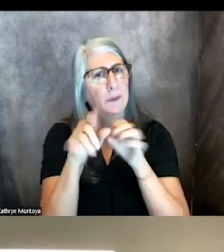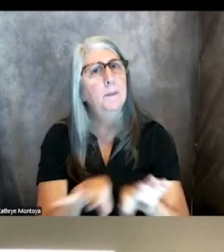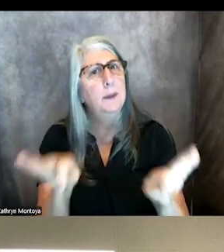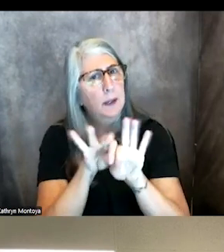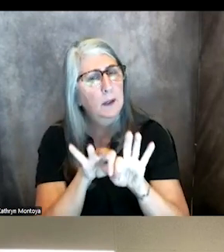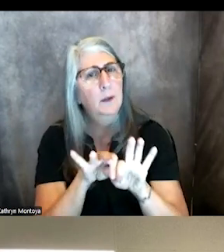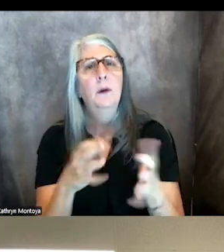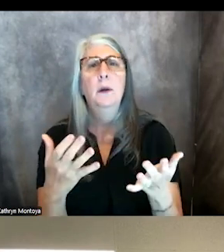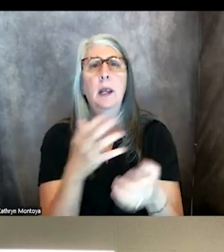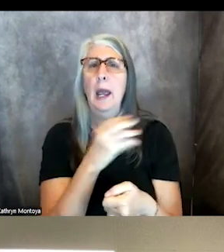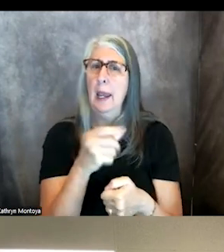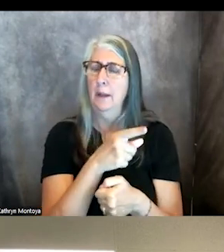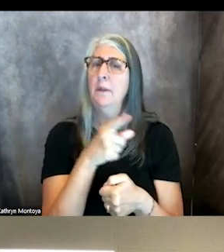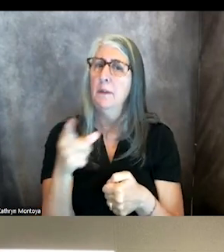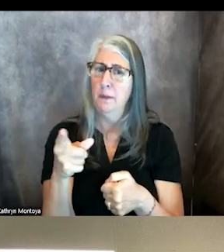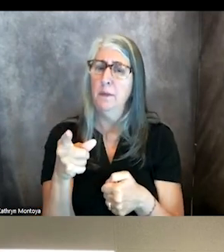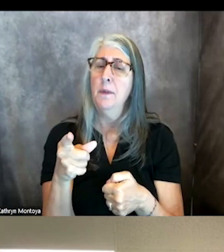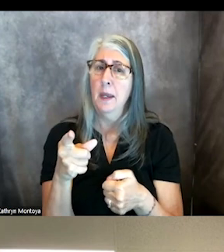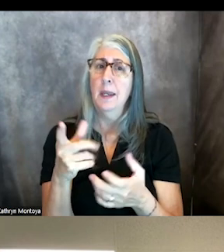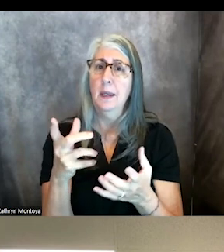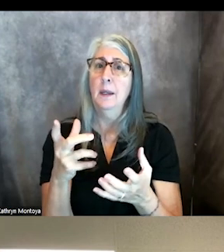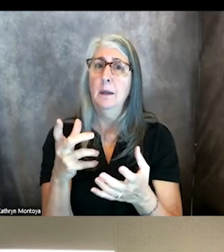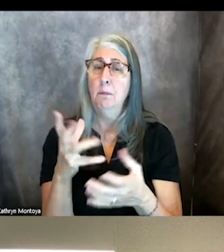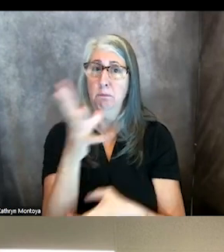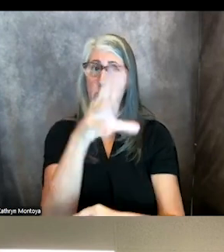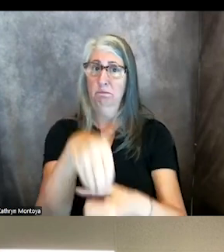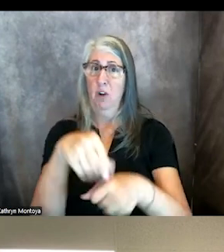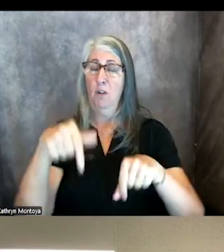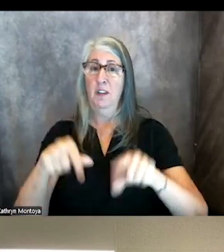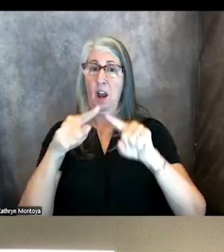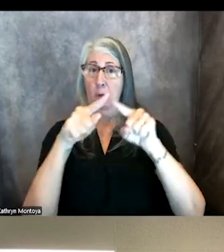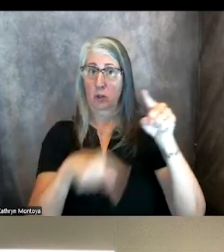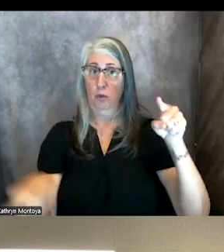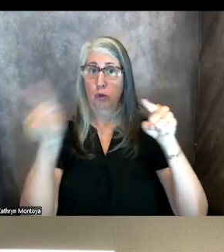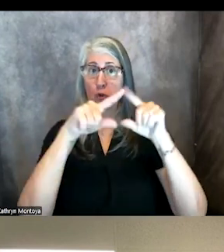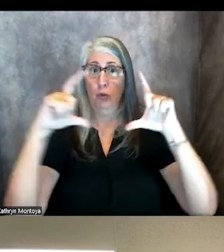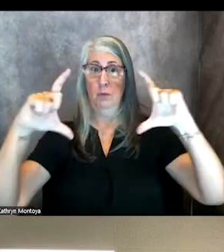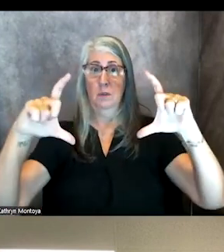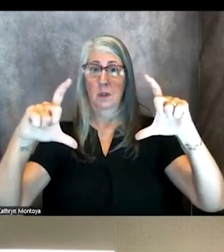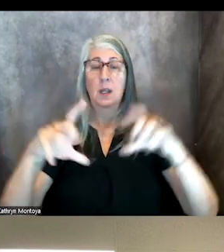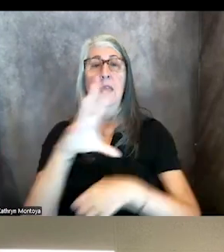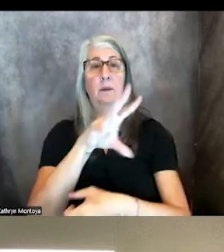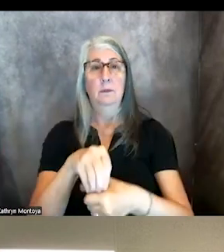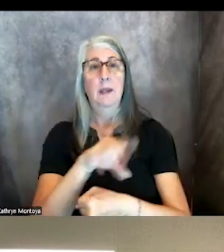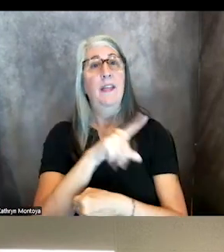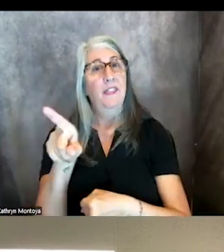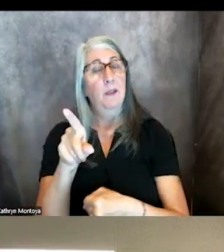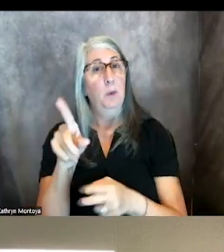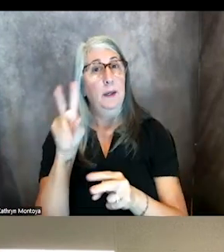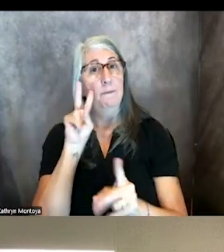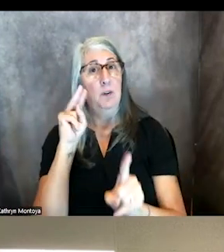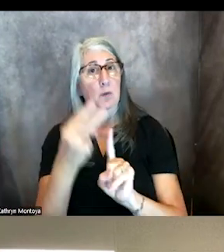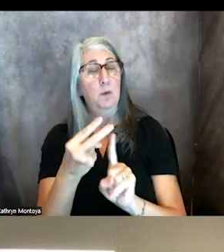a place ultimately in our circle, and that we view them as our relatives as well. And so thinking through